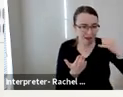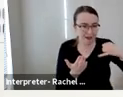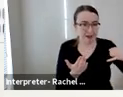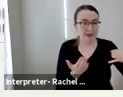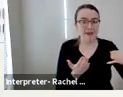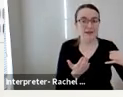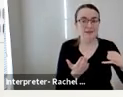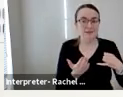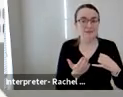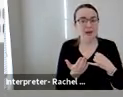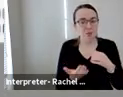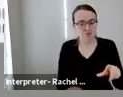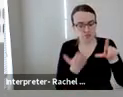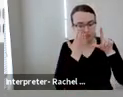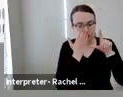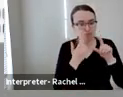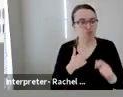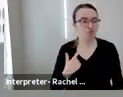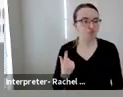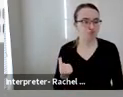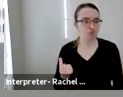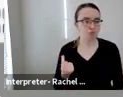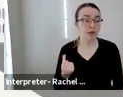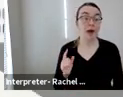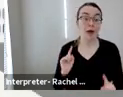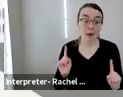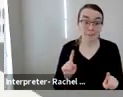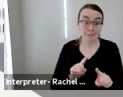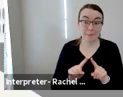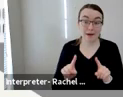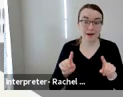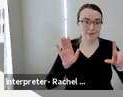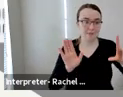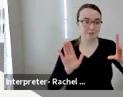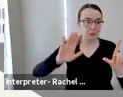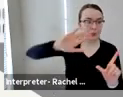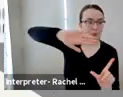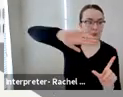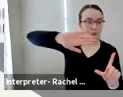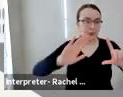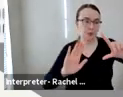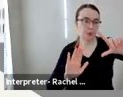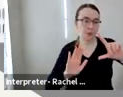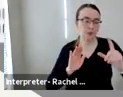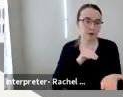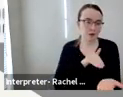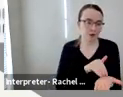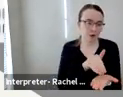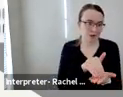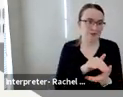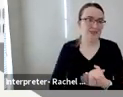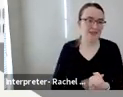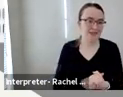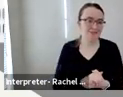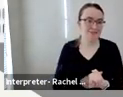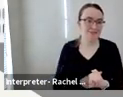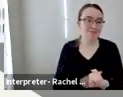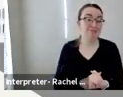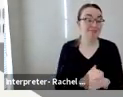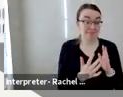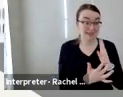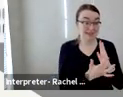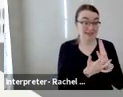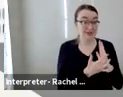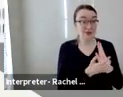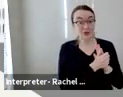some detail, but I also turn the paper a lot because that's a technical advantage of